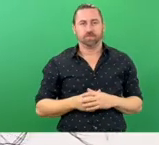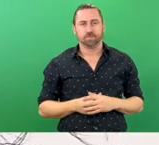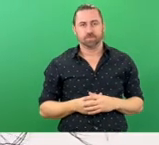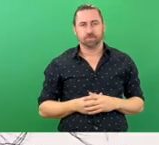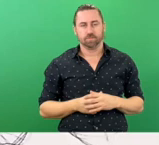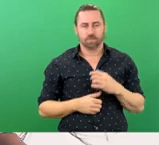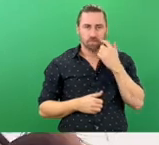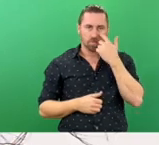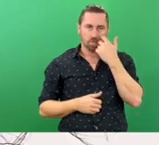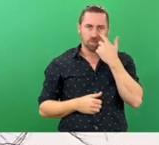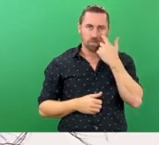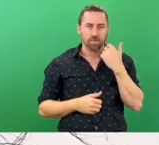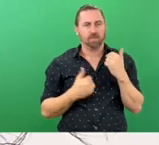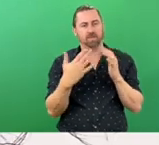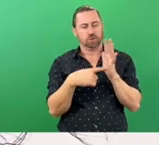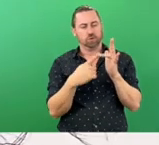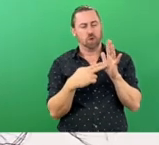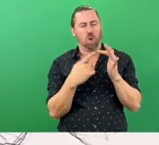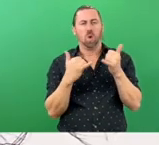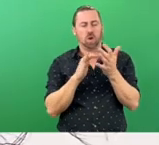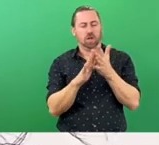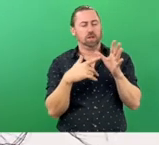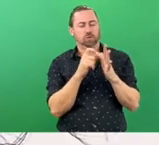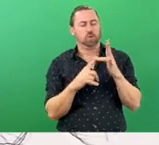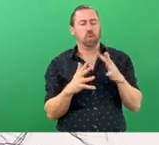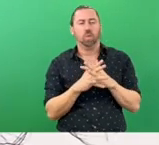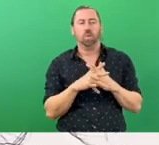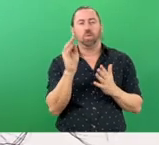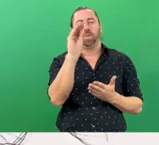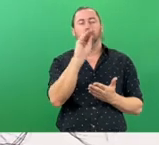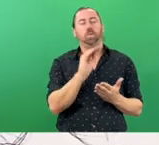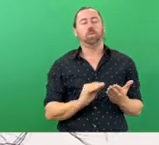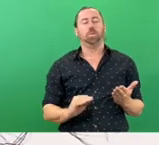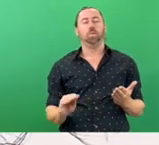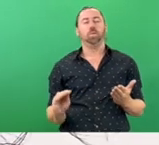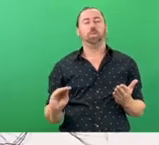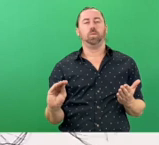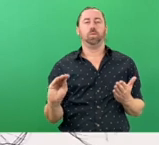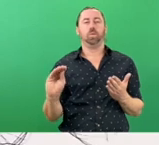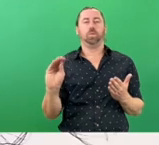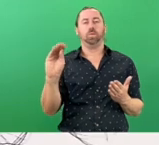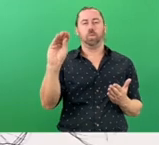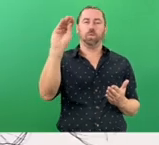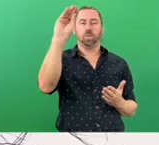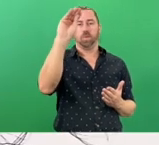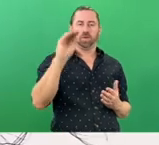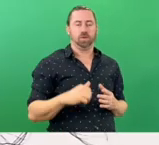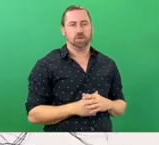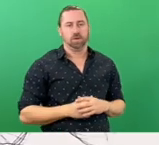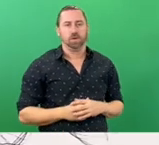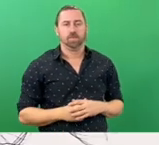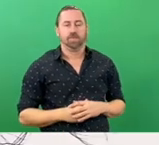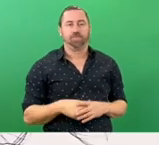know, a bit of tone to that mirror as well, okay, by scrubbing over it, okay? And